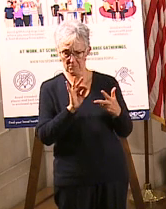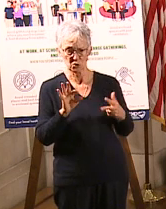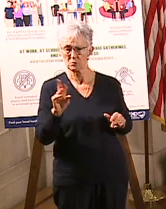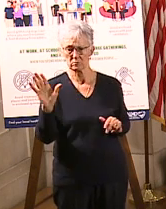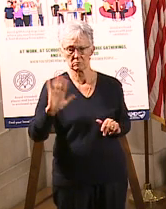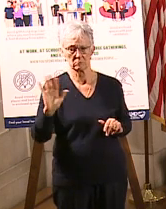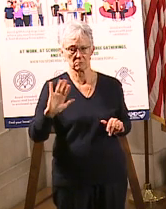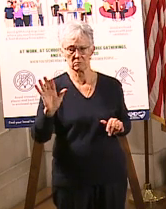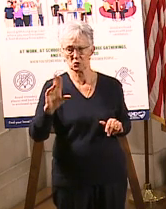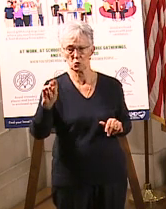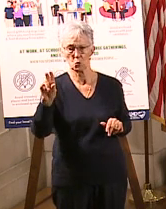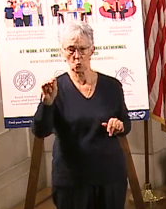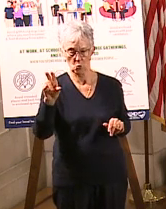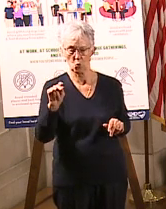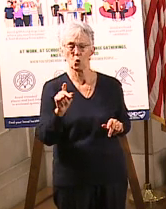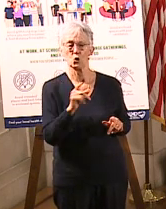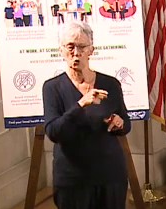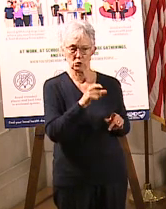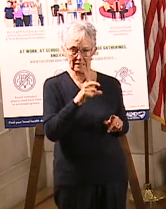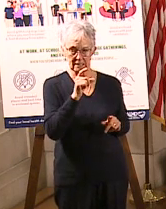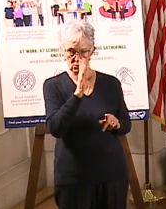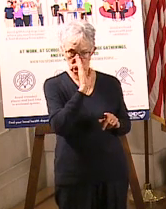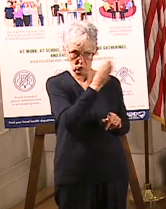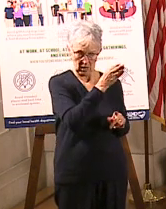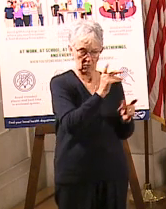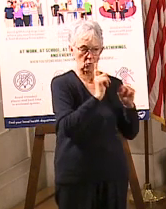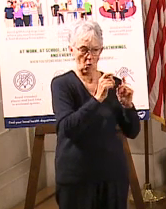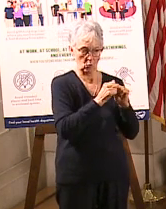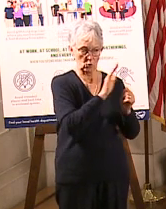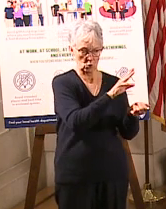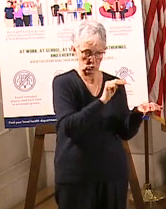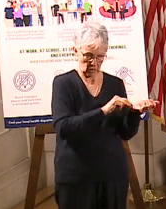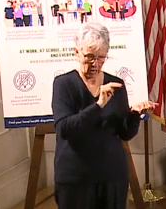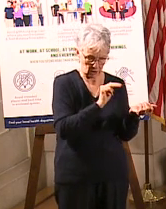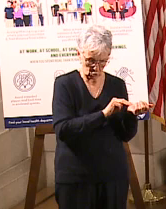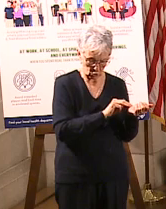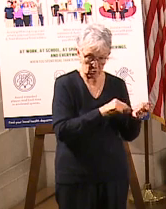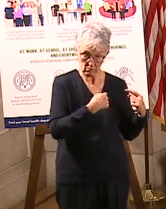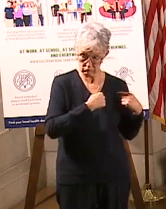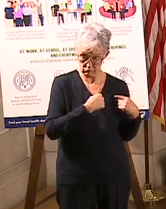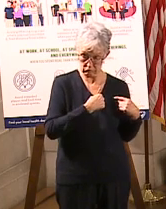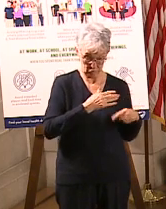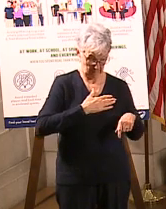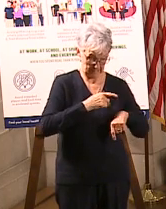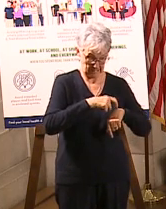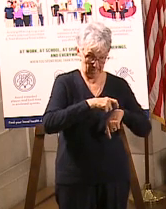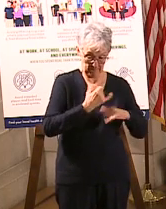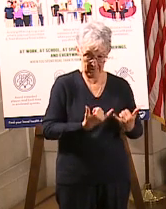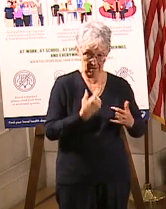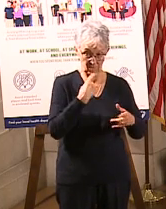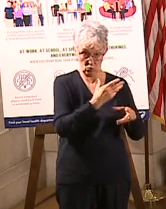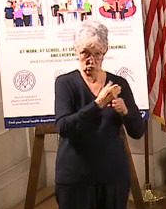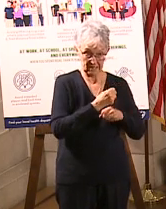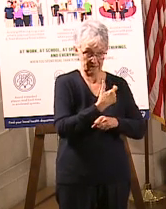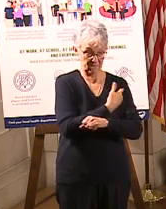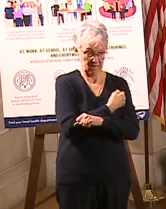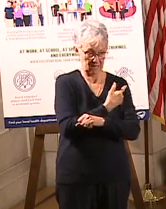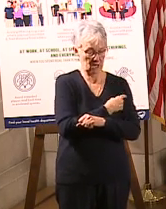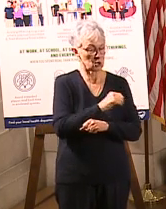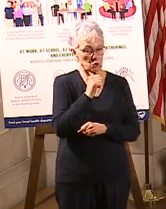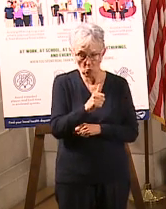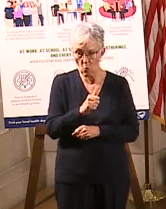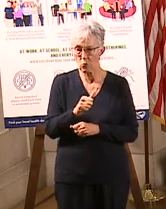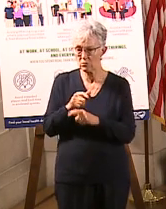to your care provider to make sure if you're eligible and the proper ways to go about getting the vaccine. Do not try to work with some type of